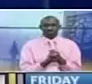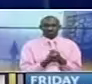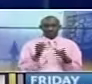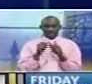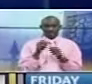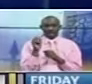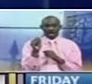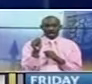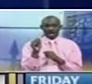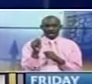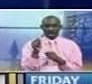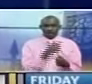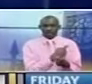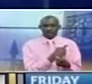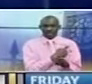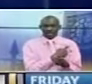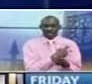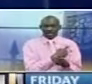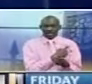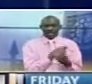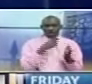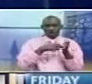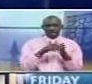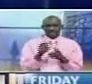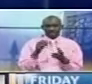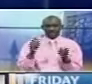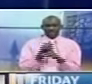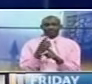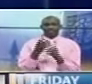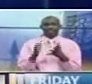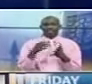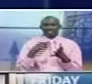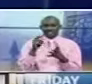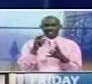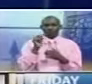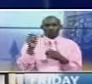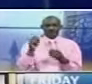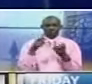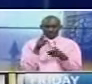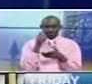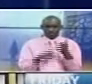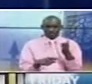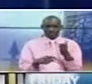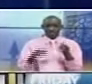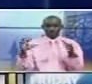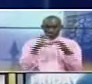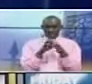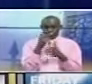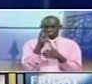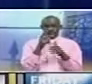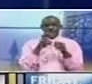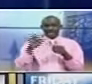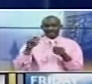sound doctor, conductor, Yes. that OR. Yes. That one we call it a vowel digraph, combination of two letters forming